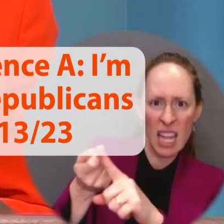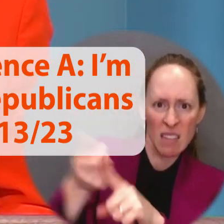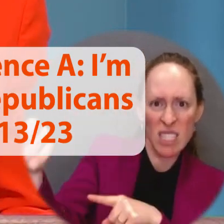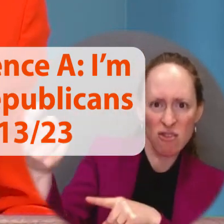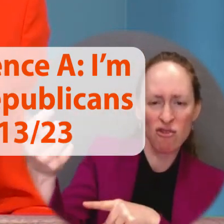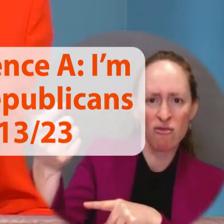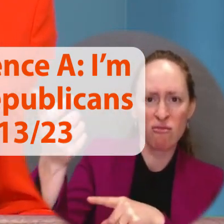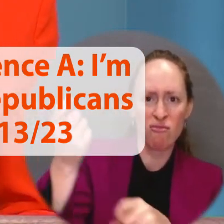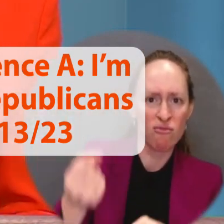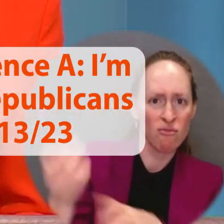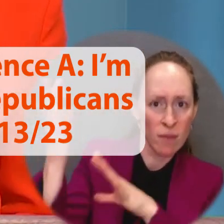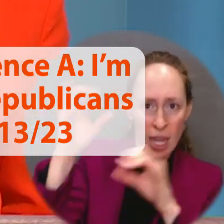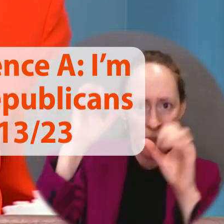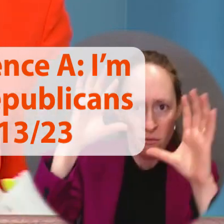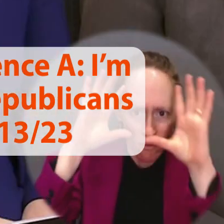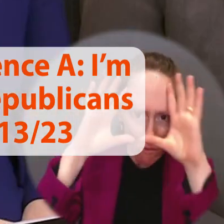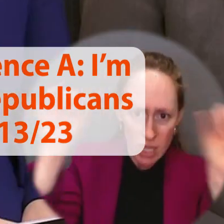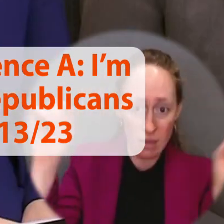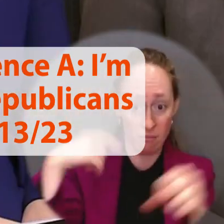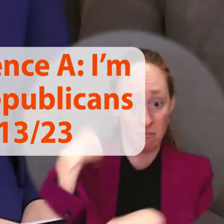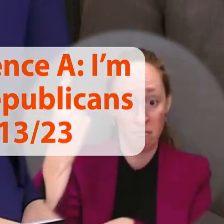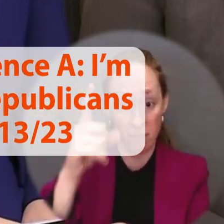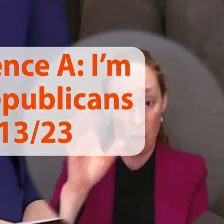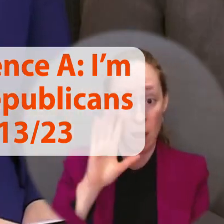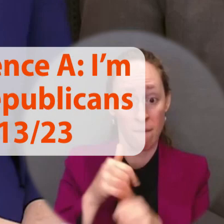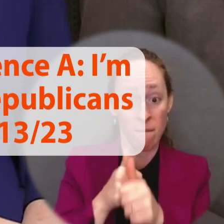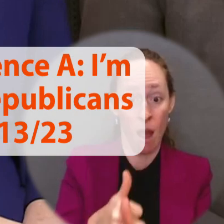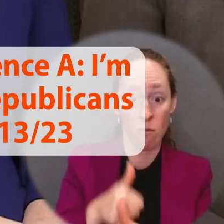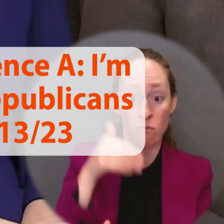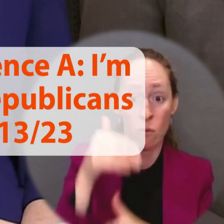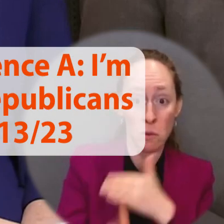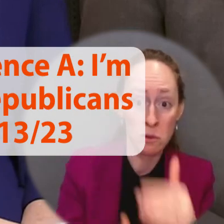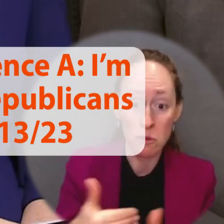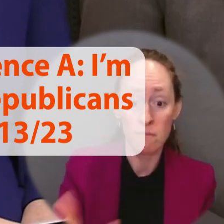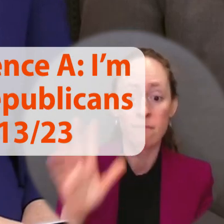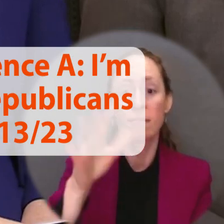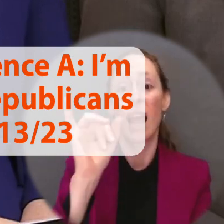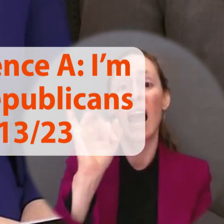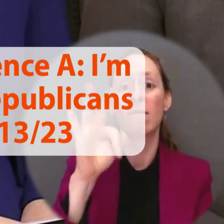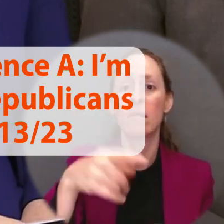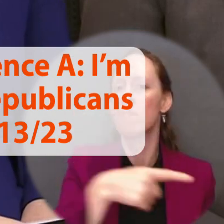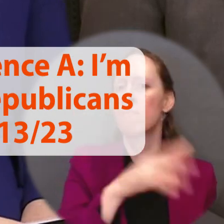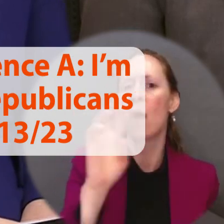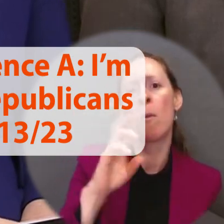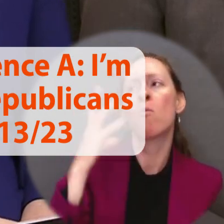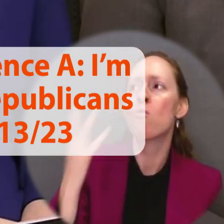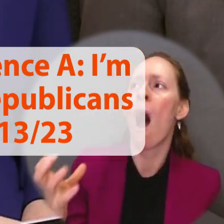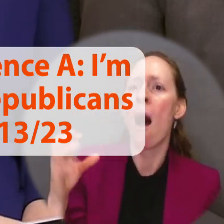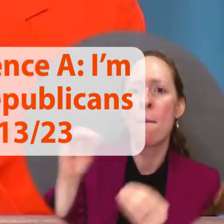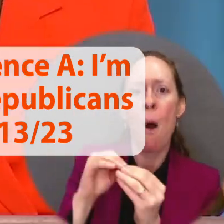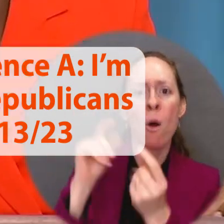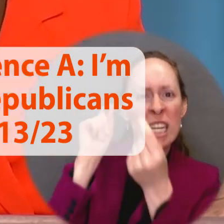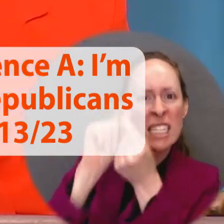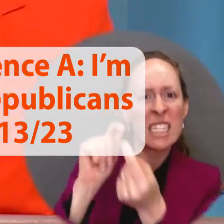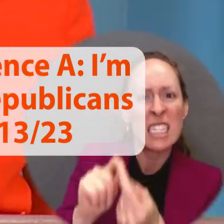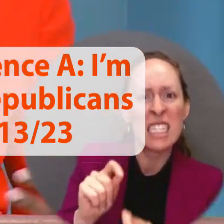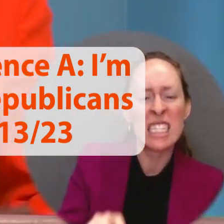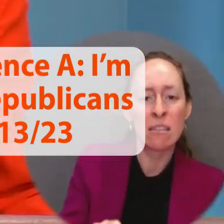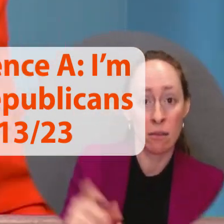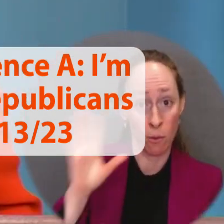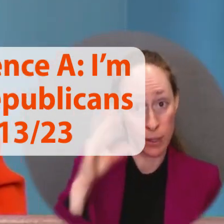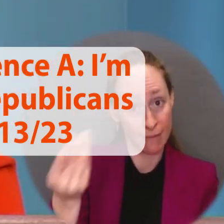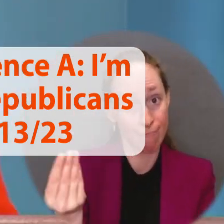White House more broadly plan to comply with requests for information from House Republicans as part of the impeachment inquiry? Well, I've stated a couple of